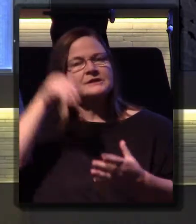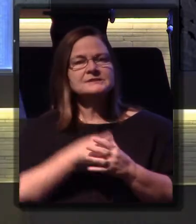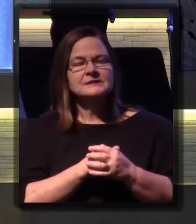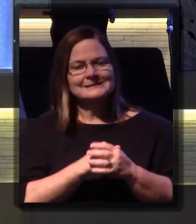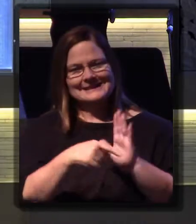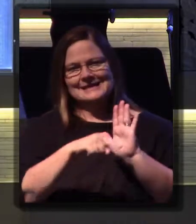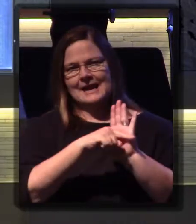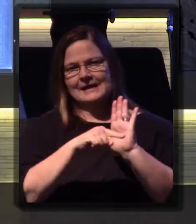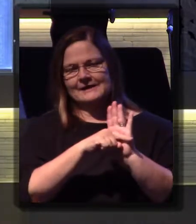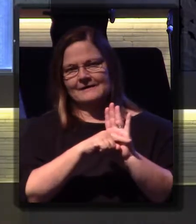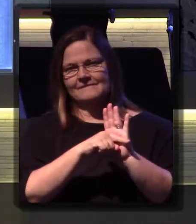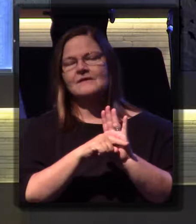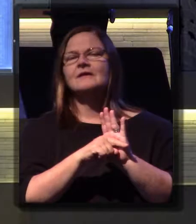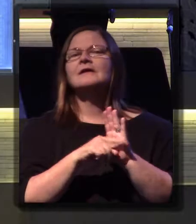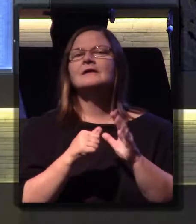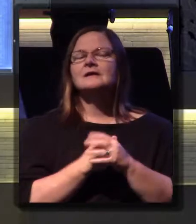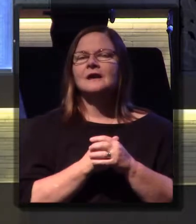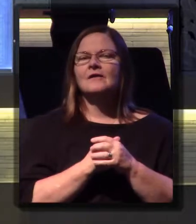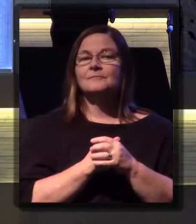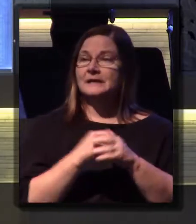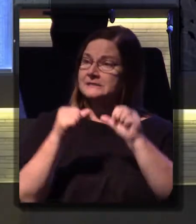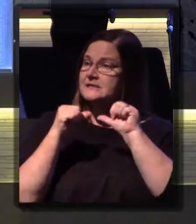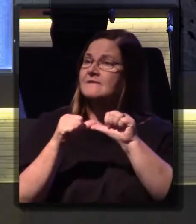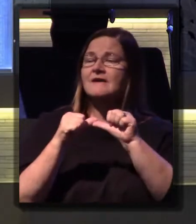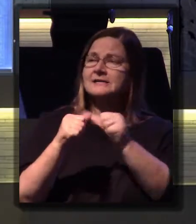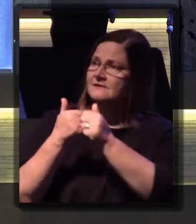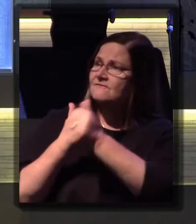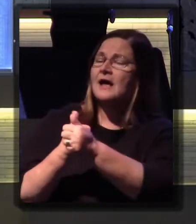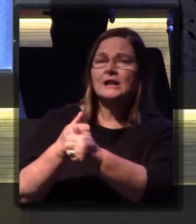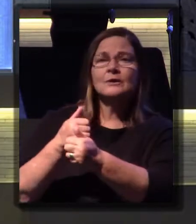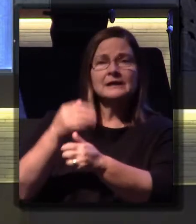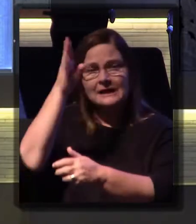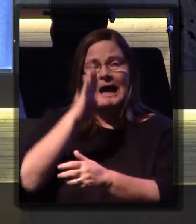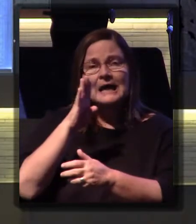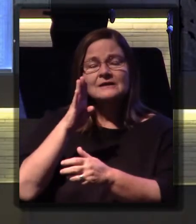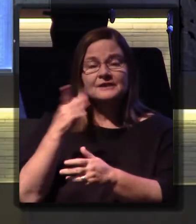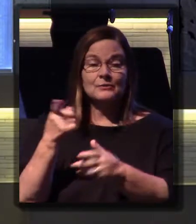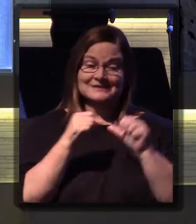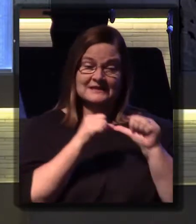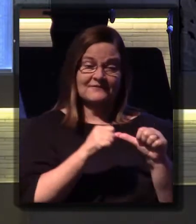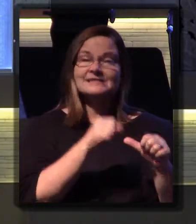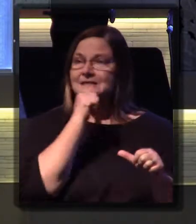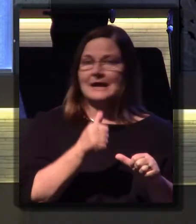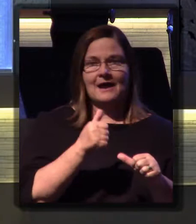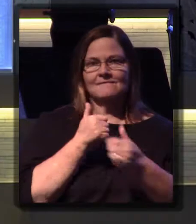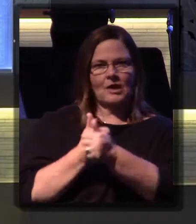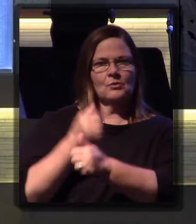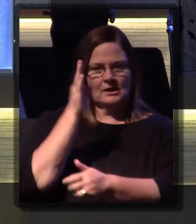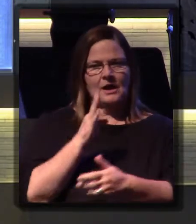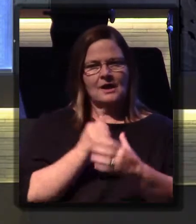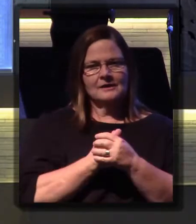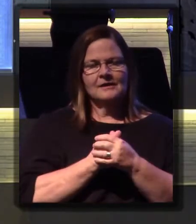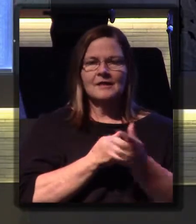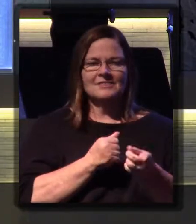refers to a stubbornness or the imagination. It's a negative version of being steadfast and